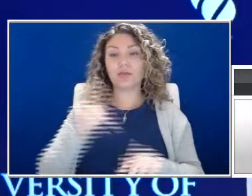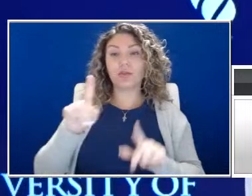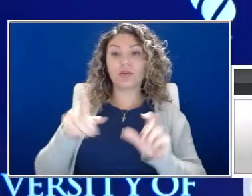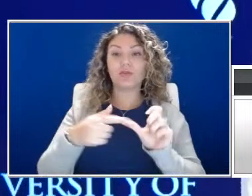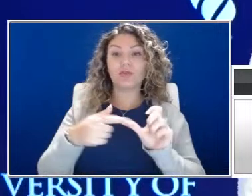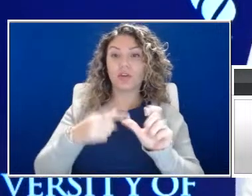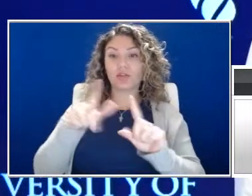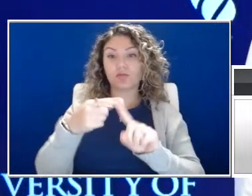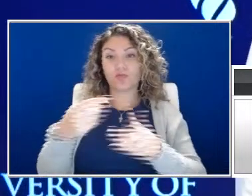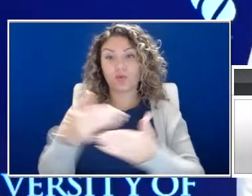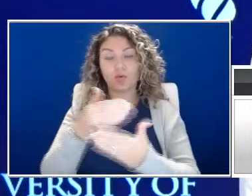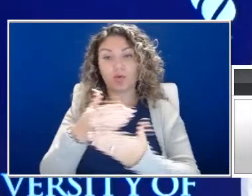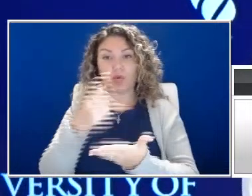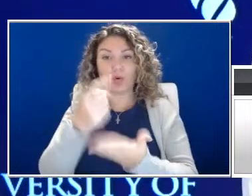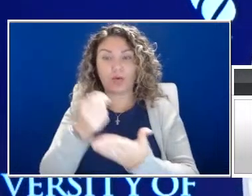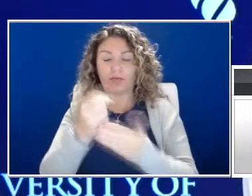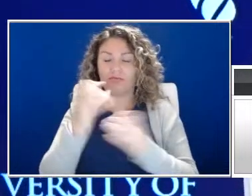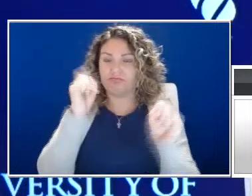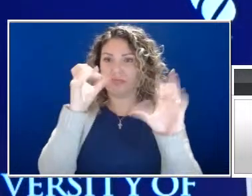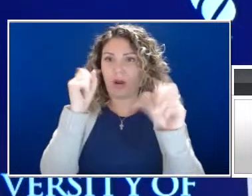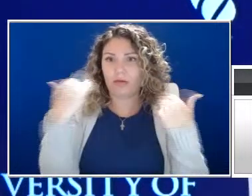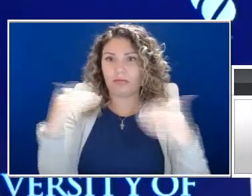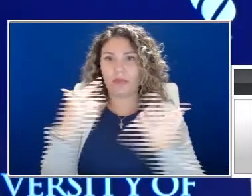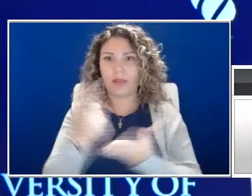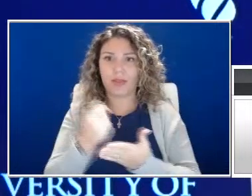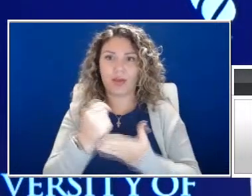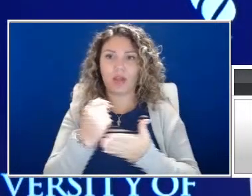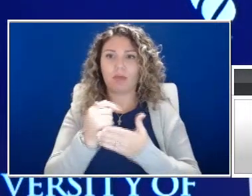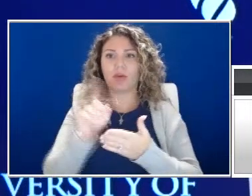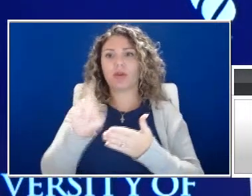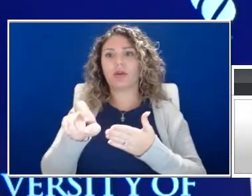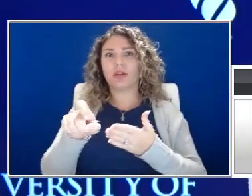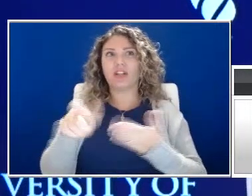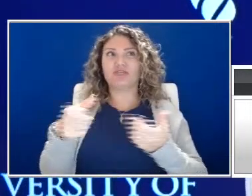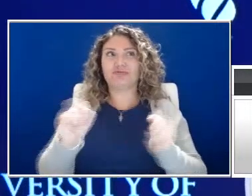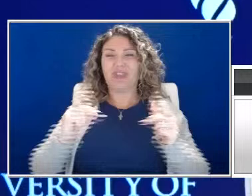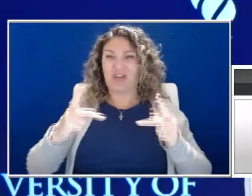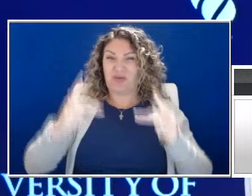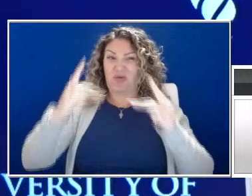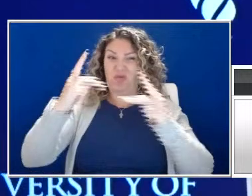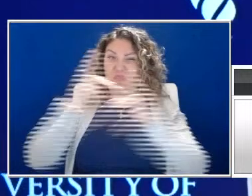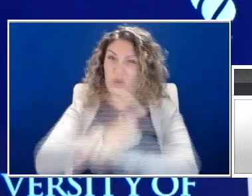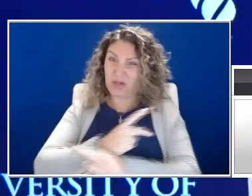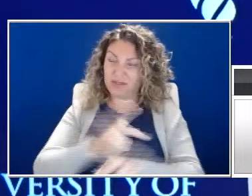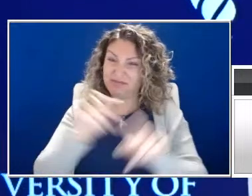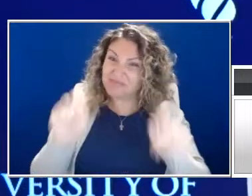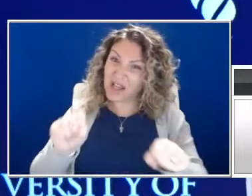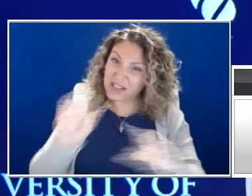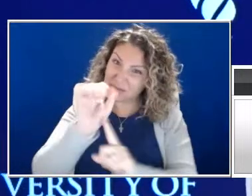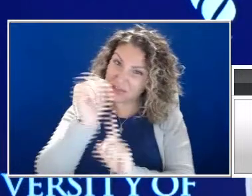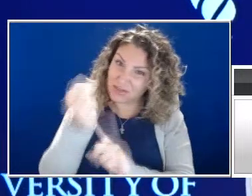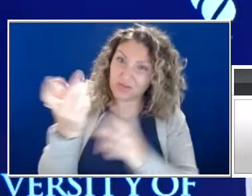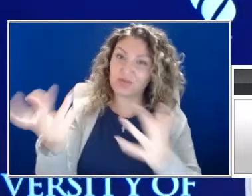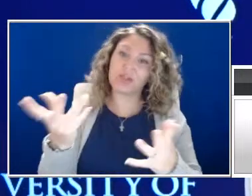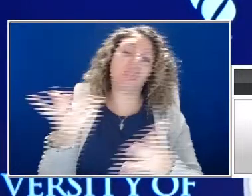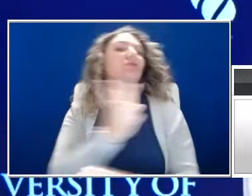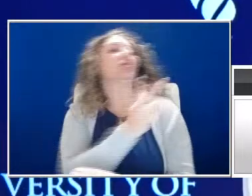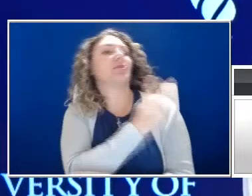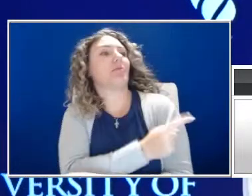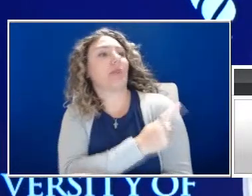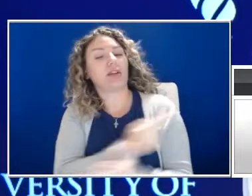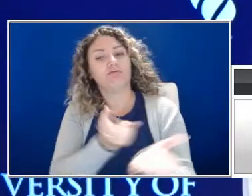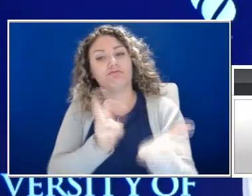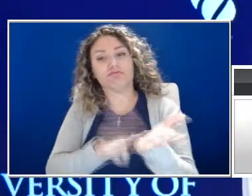this quite remarkable therapy, you have to try it in the worst case scenario. The patients are enrolled in